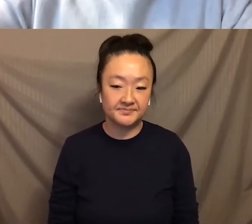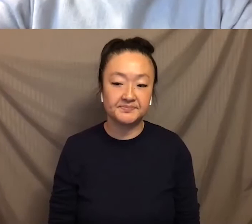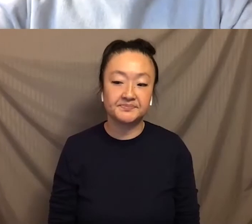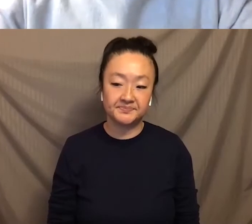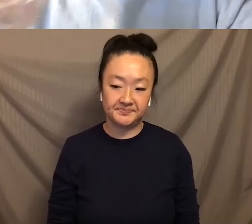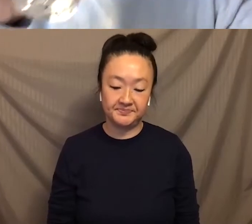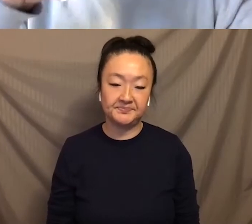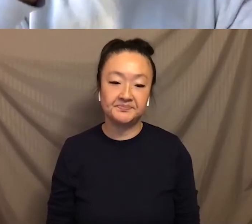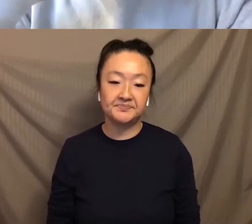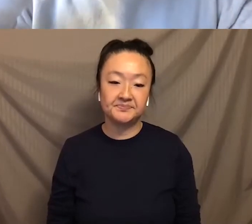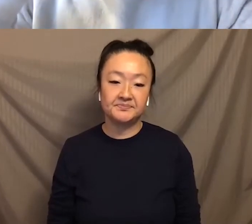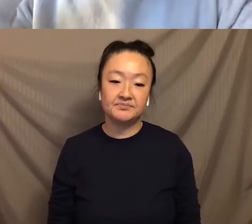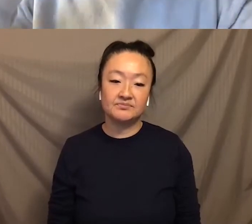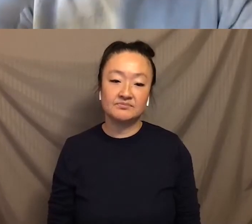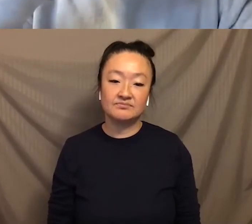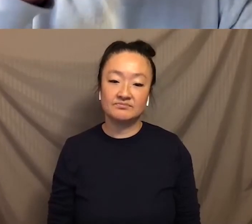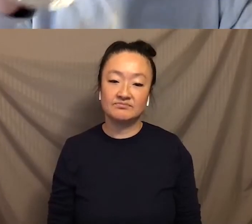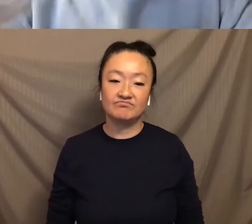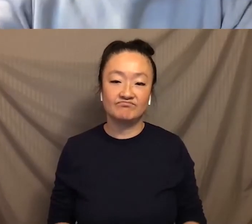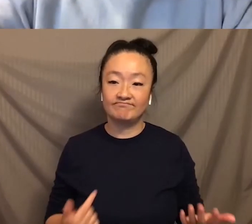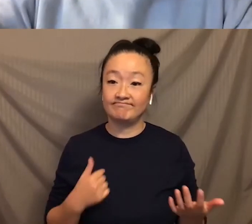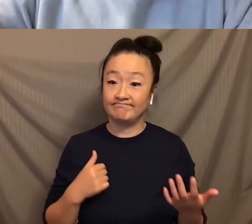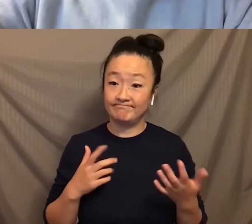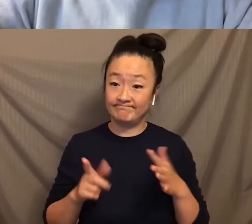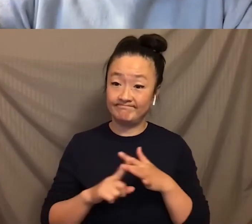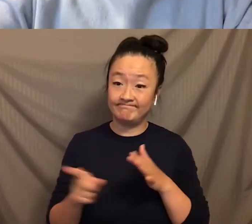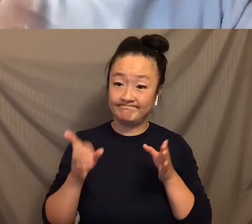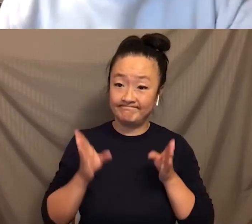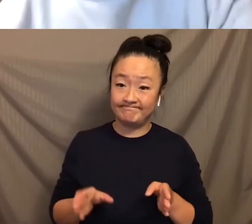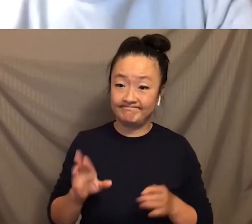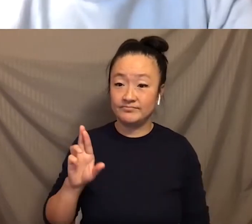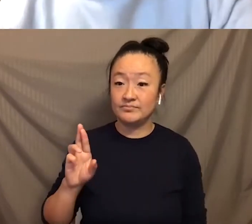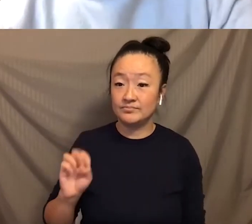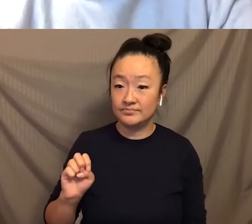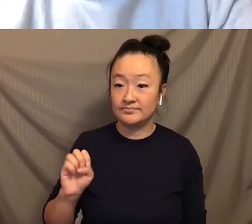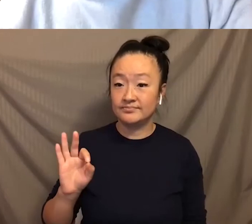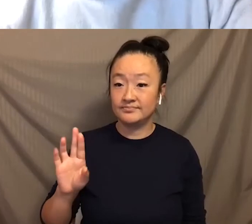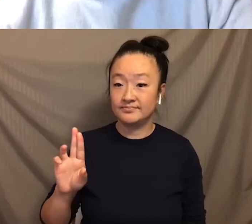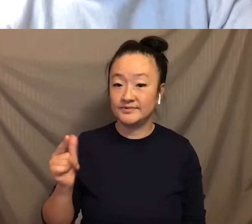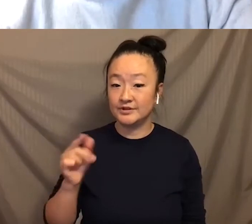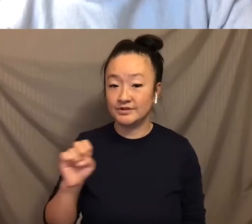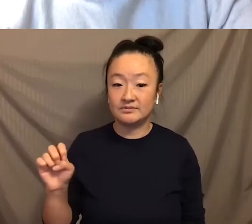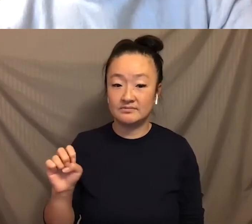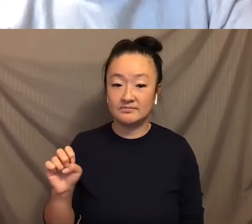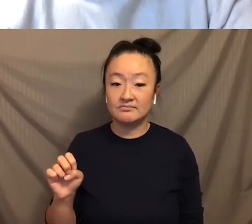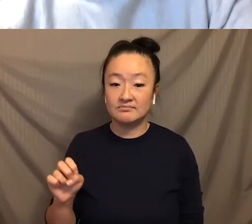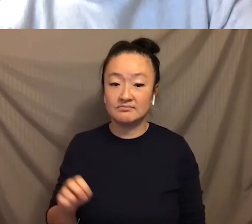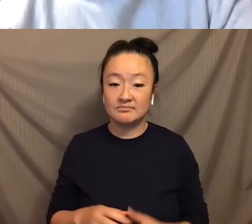I I'm a refugee. I I didn't even